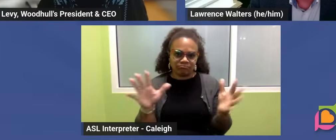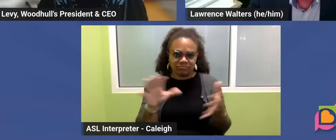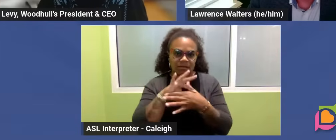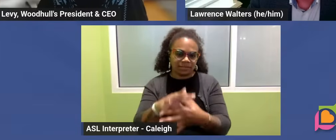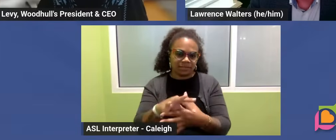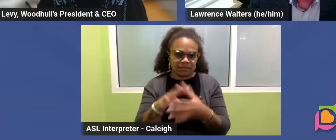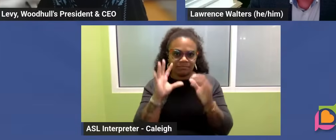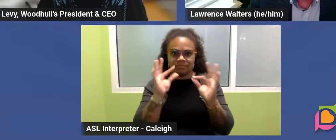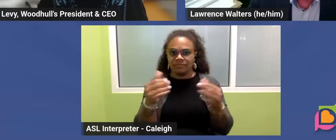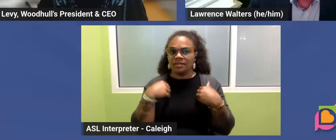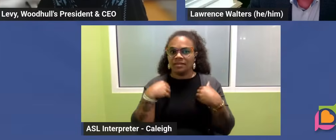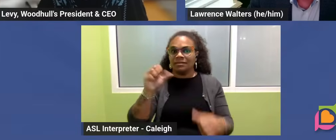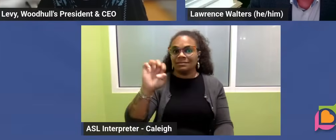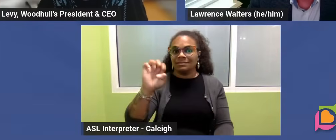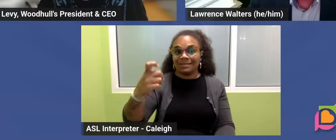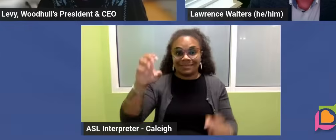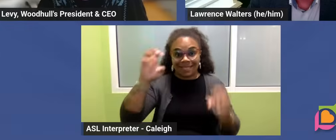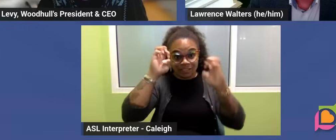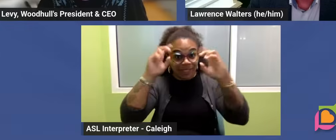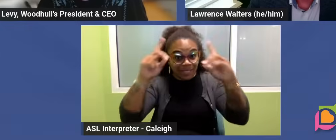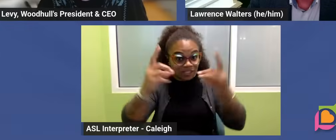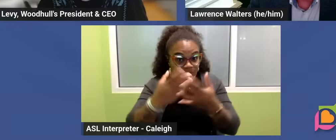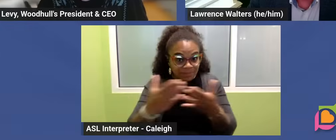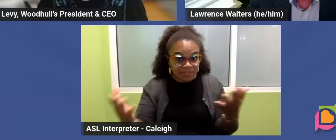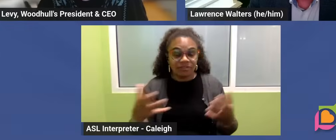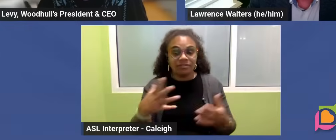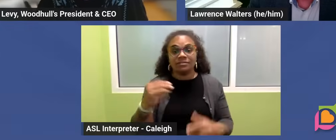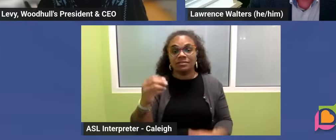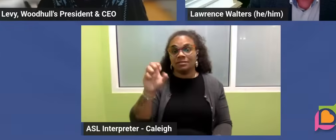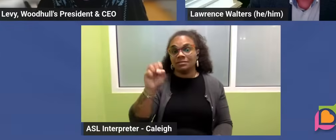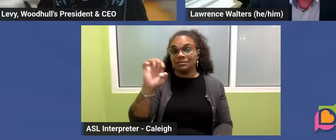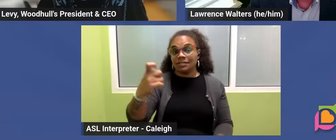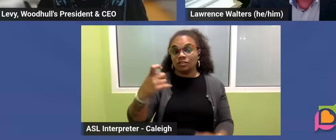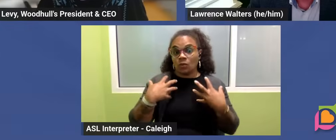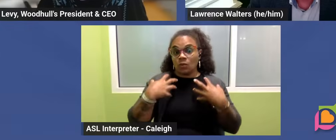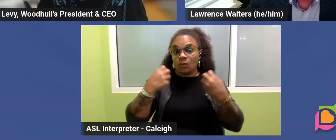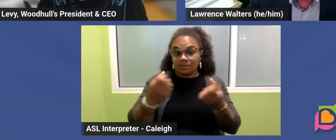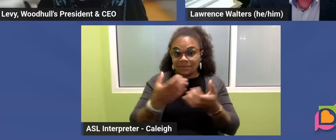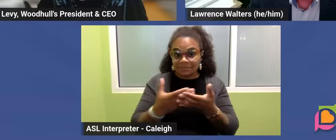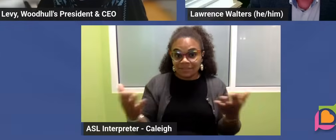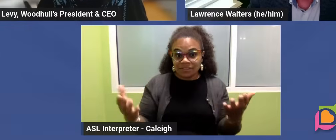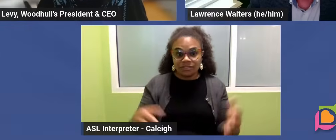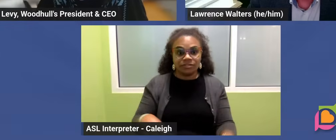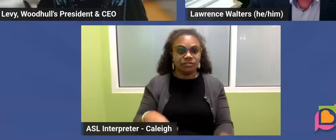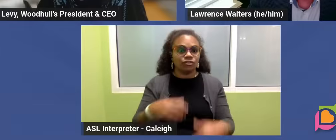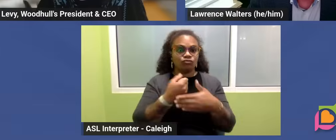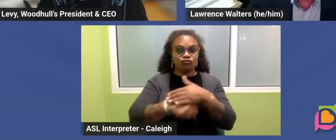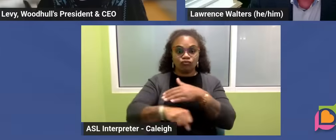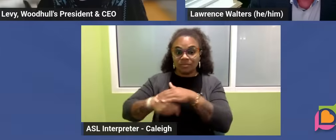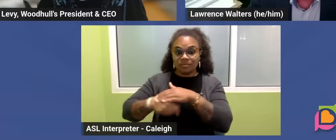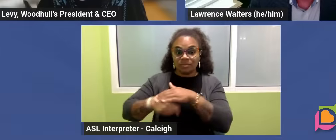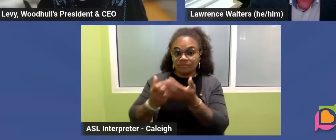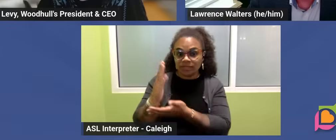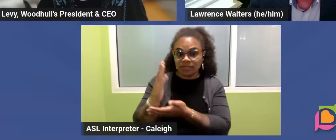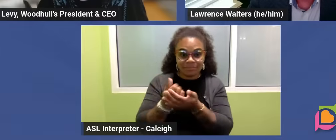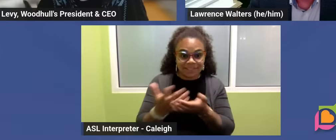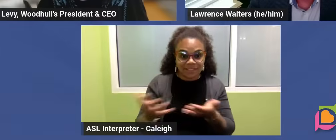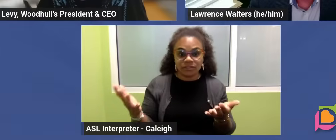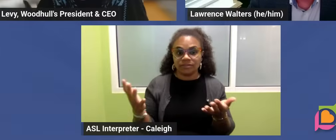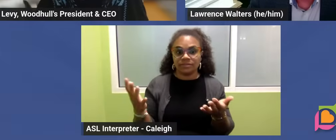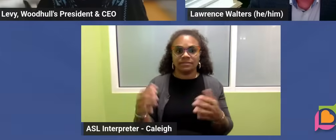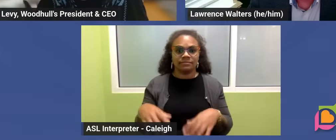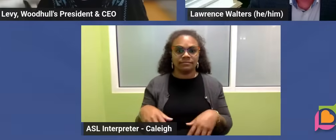sex educational materials and sexual wellness materials, reproductive rights materials. A lot of that may or may not